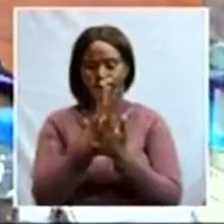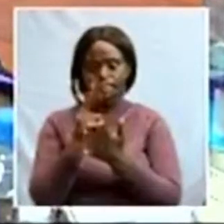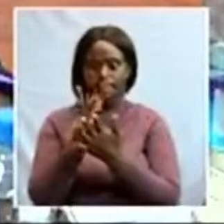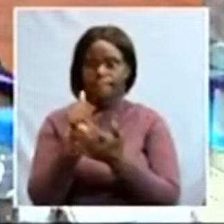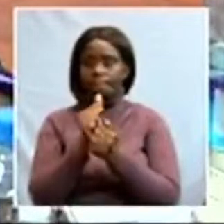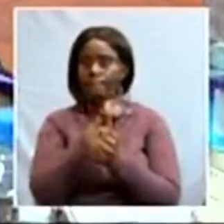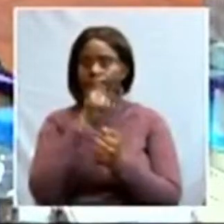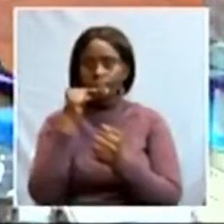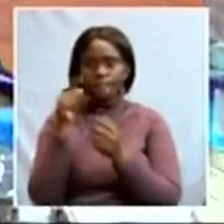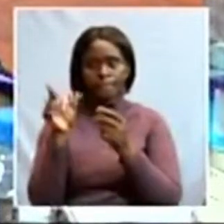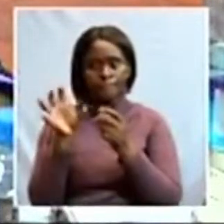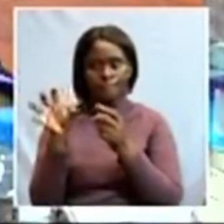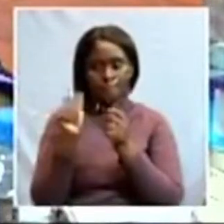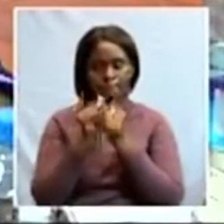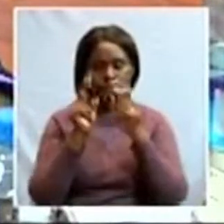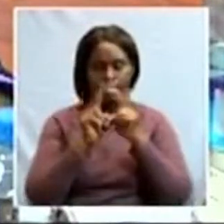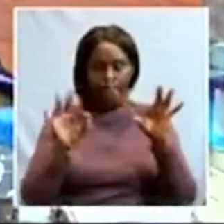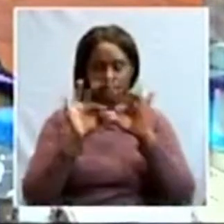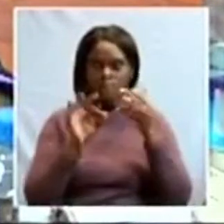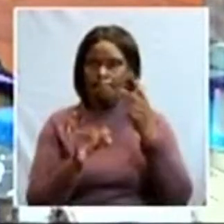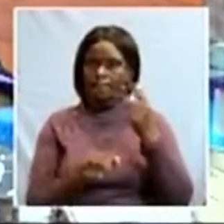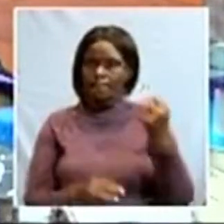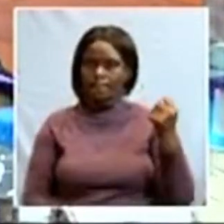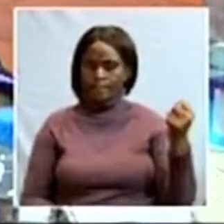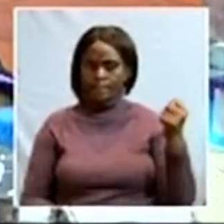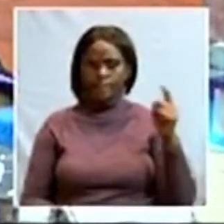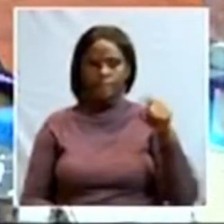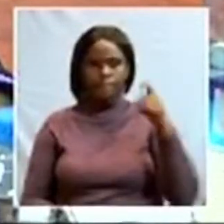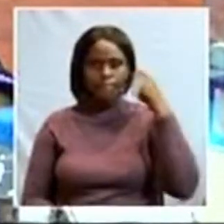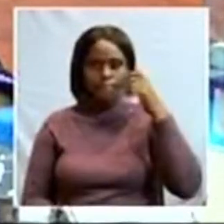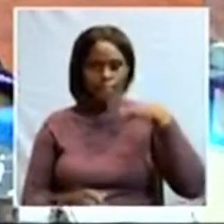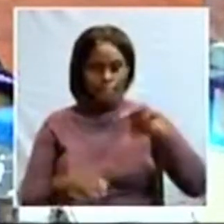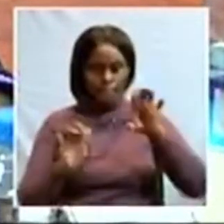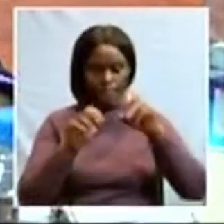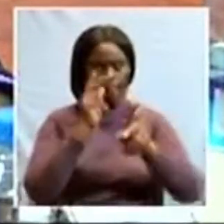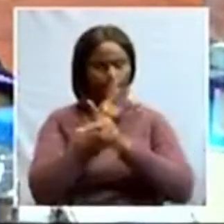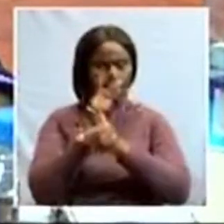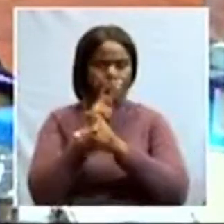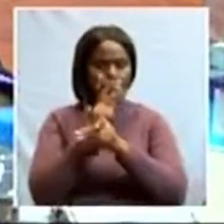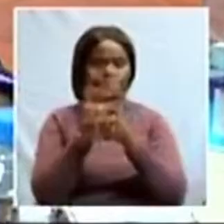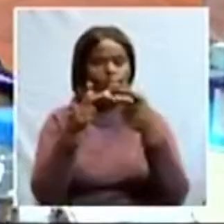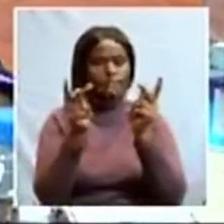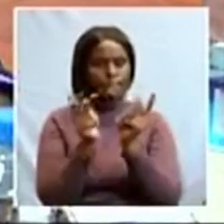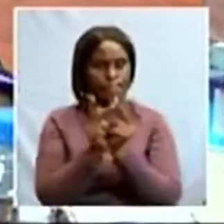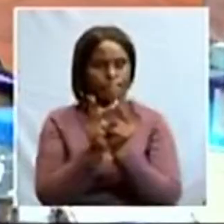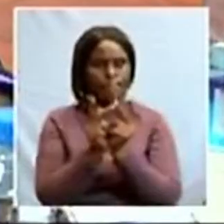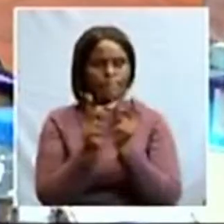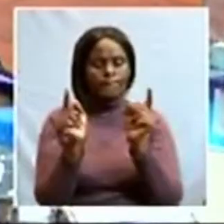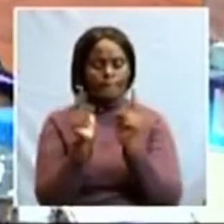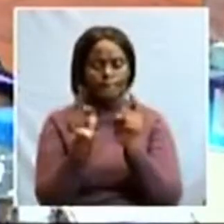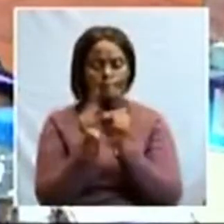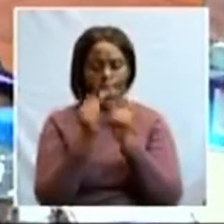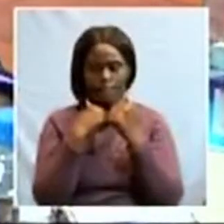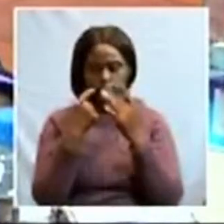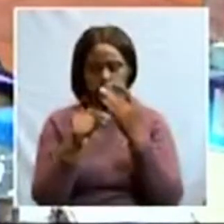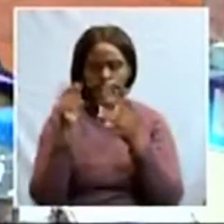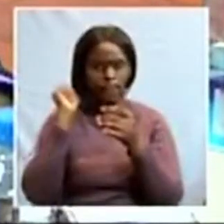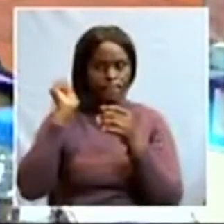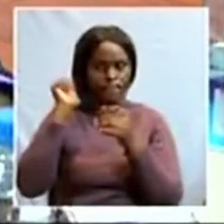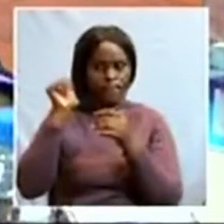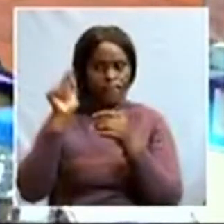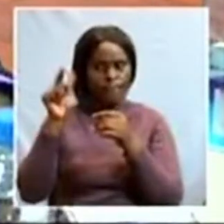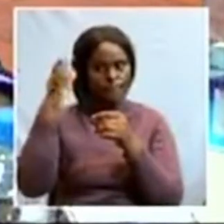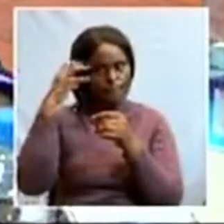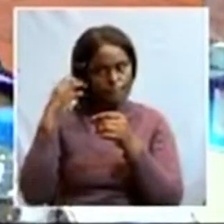garden section with necessary tools needed for continuous maintenance of the surrounding and has assigned